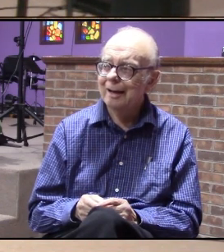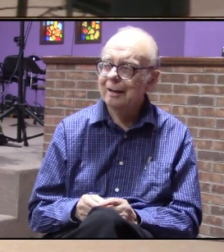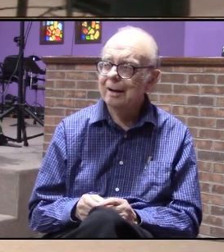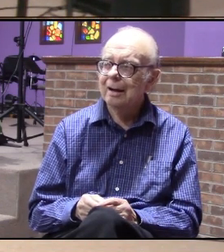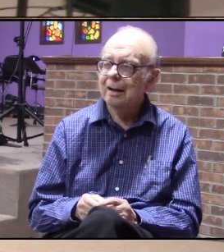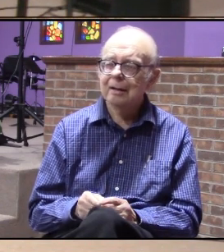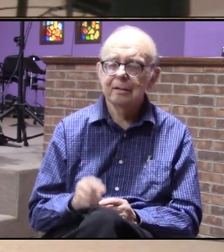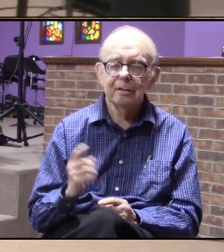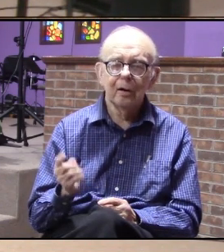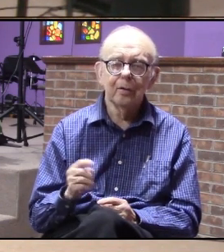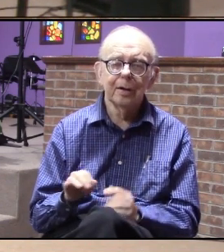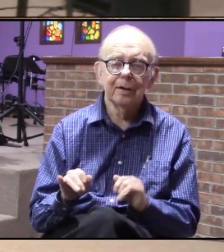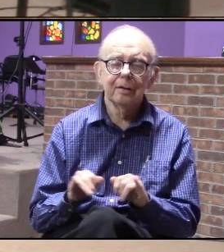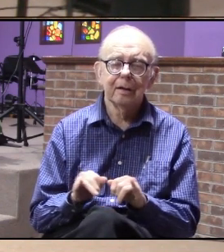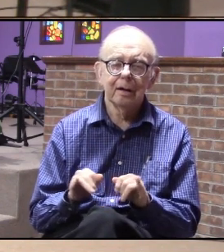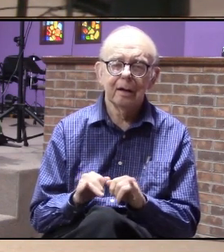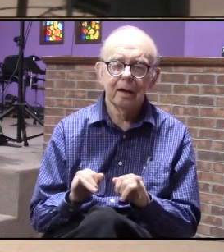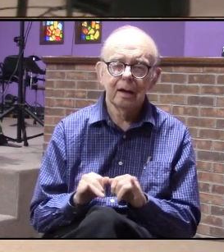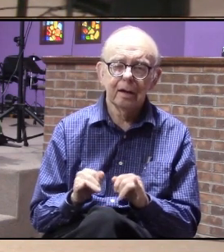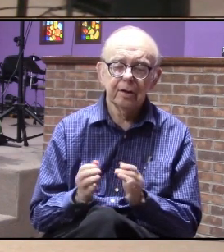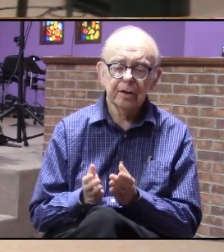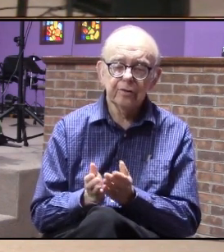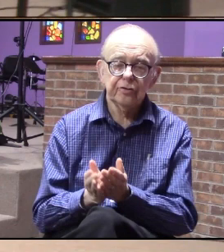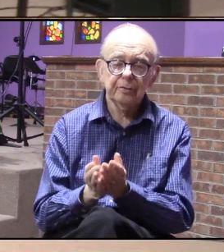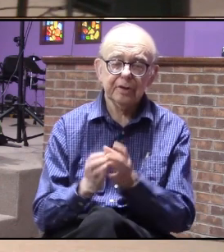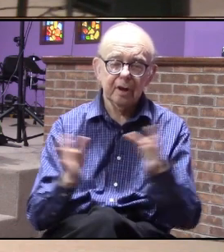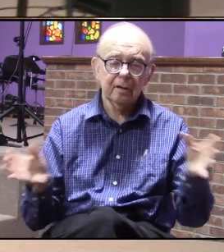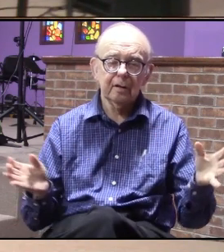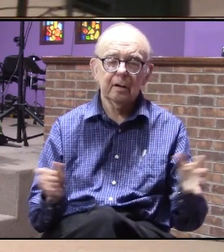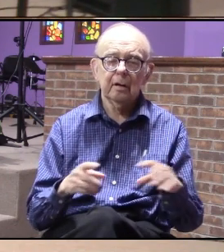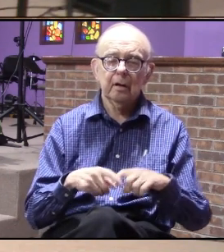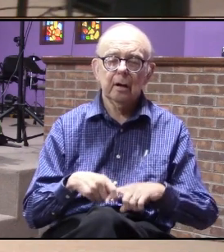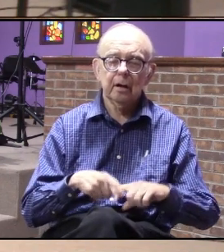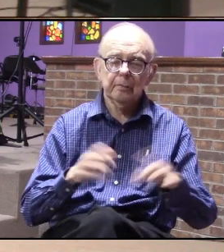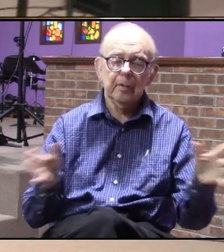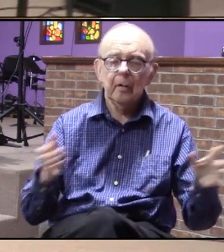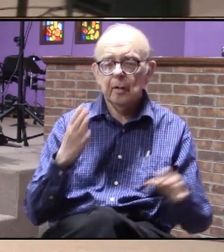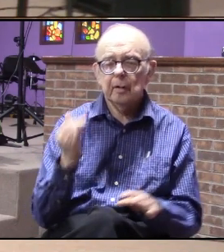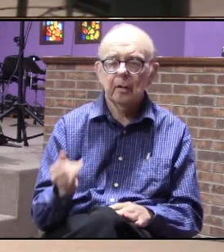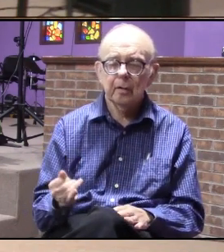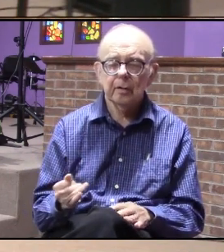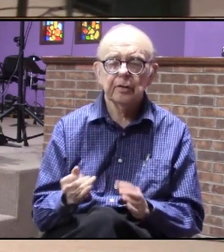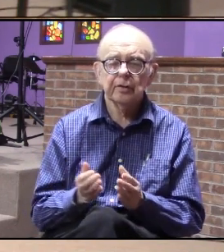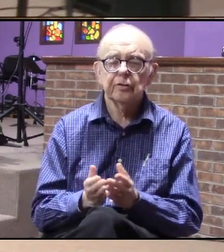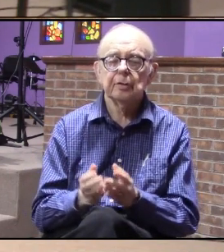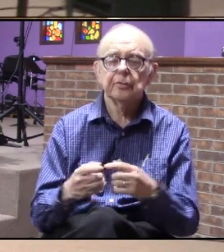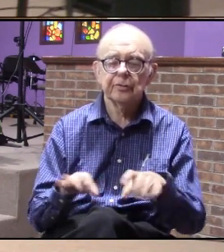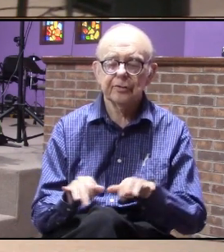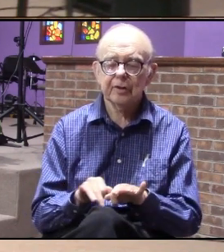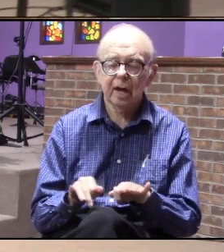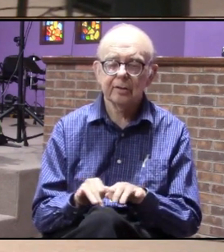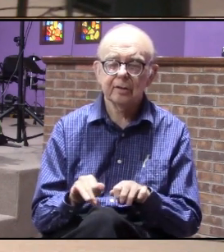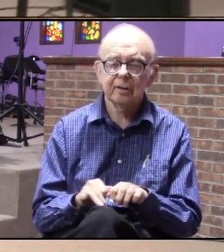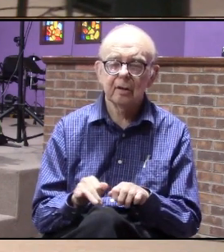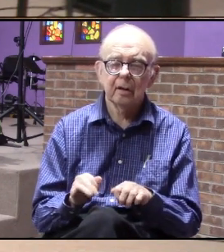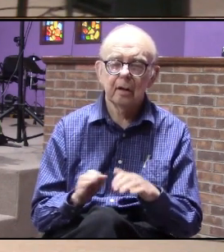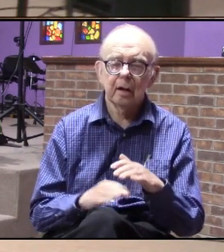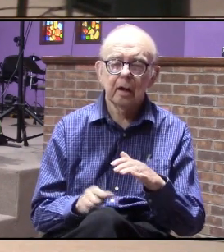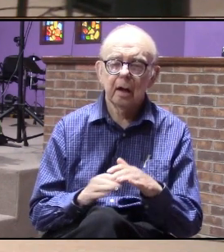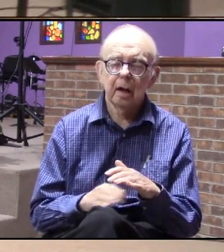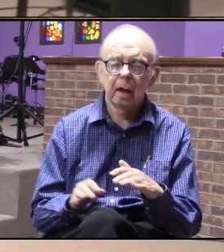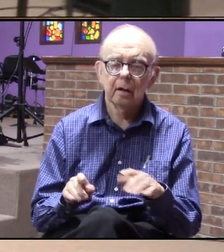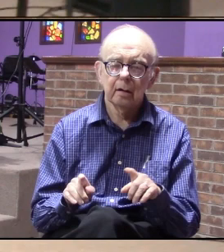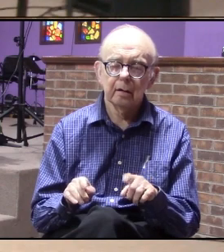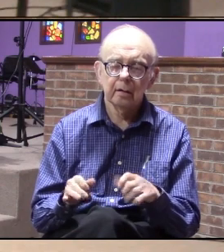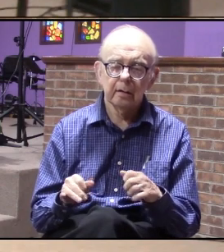Exactly, only the size. The ships have gotten bigger and the anchor's gotten bigger because of the ship, but basic size of